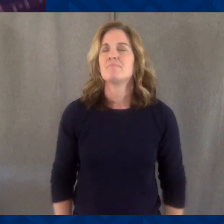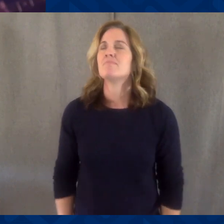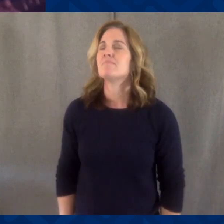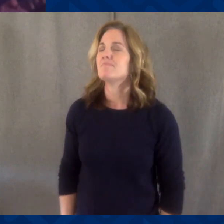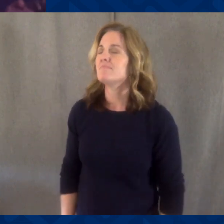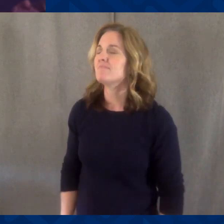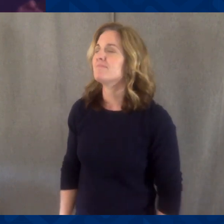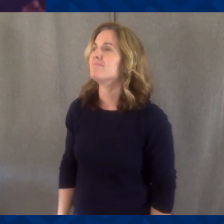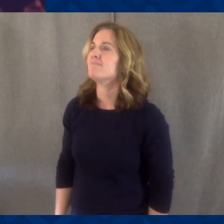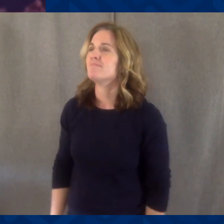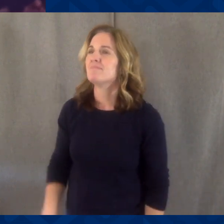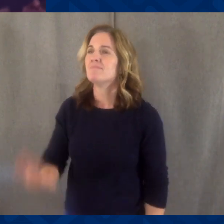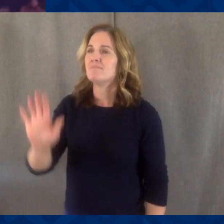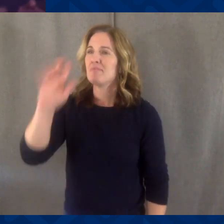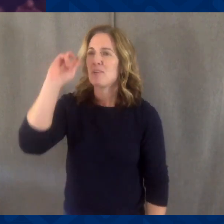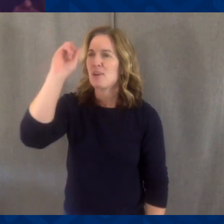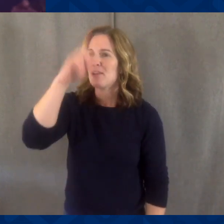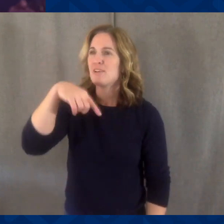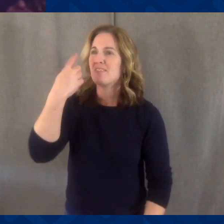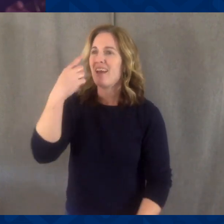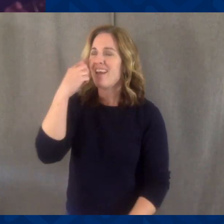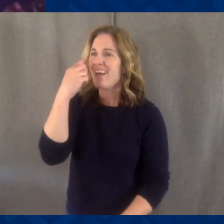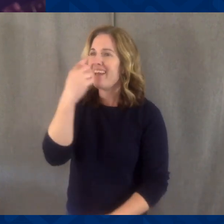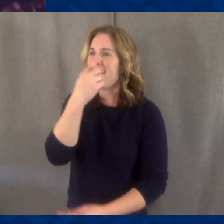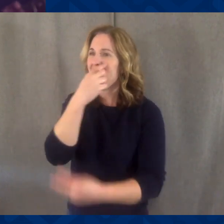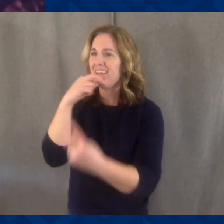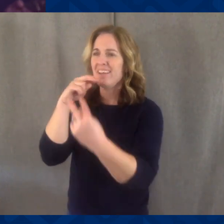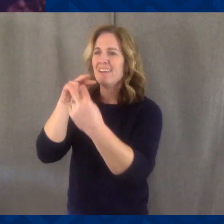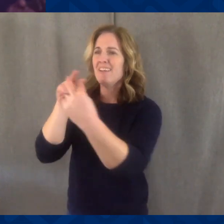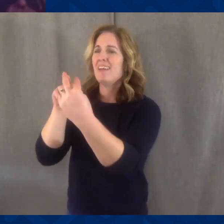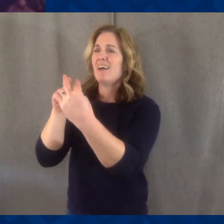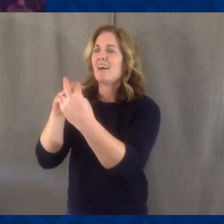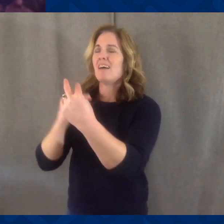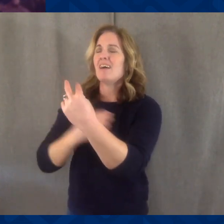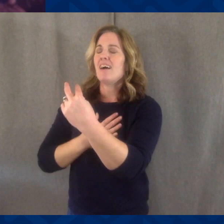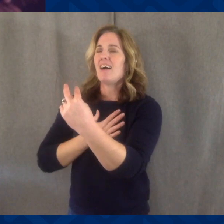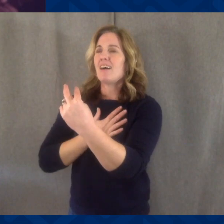When I see your face, you're beautiful.